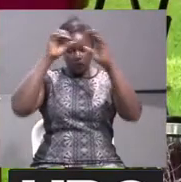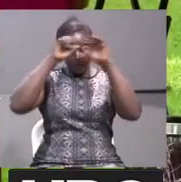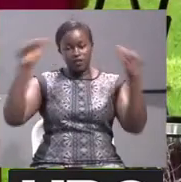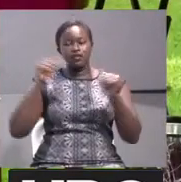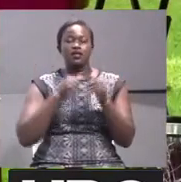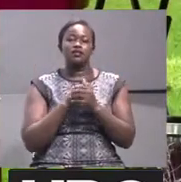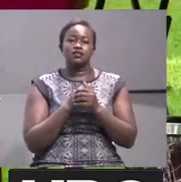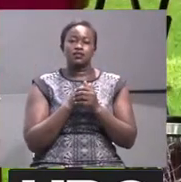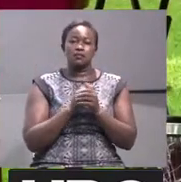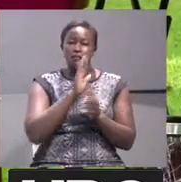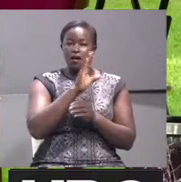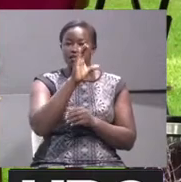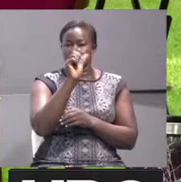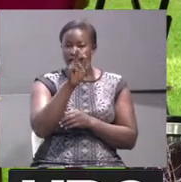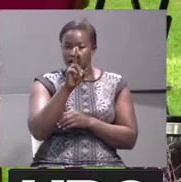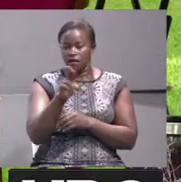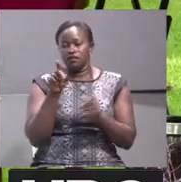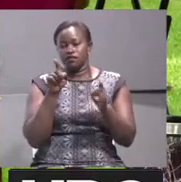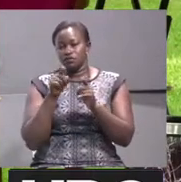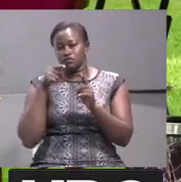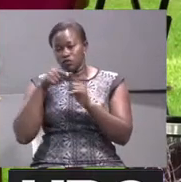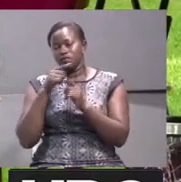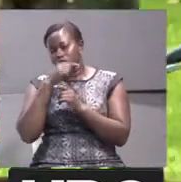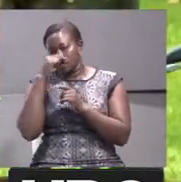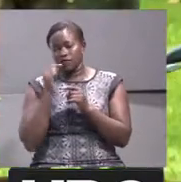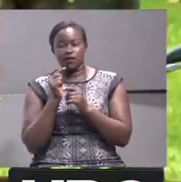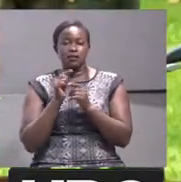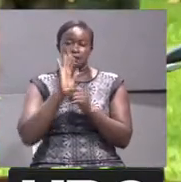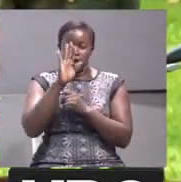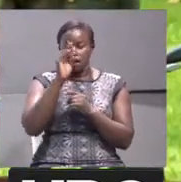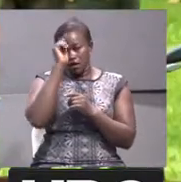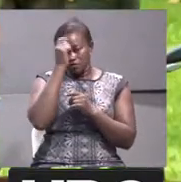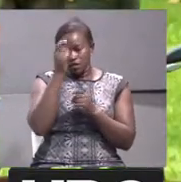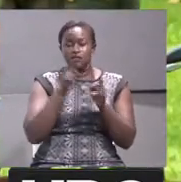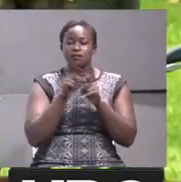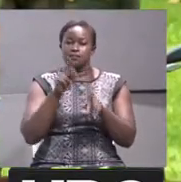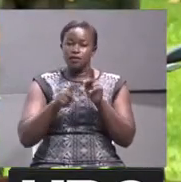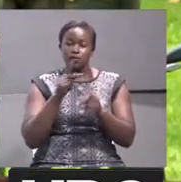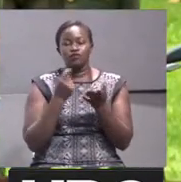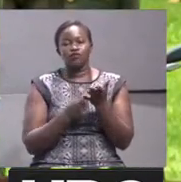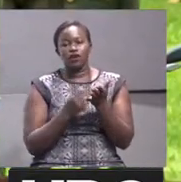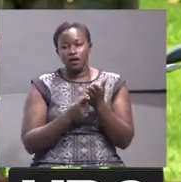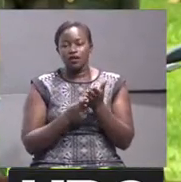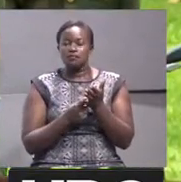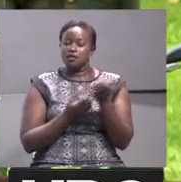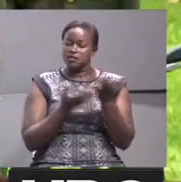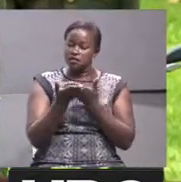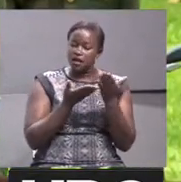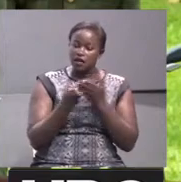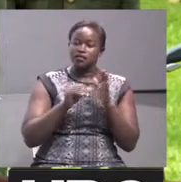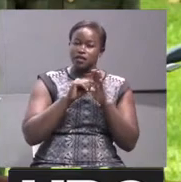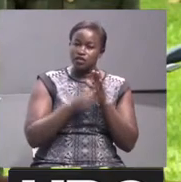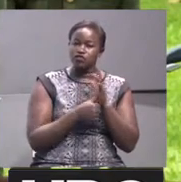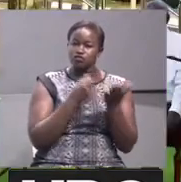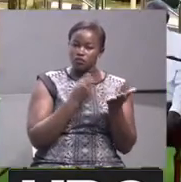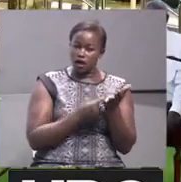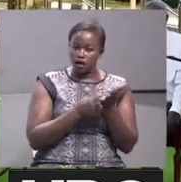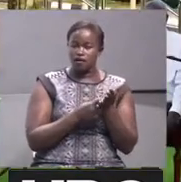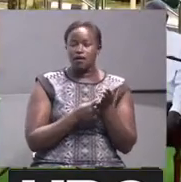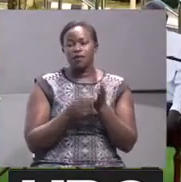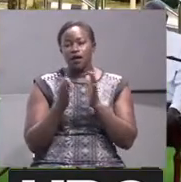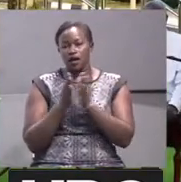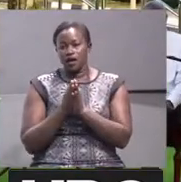President Museveni, the government, and the people of Uganda. They also discussed matters of mutual interest between Uganda